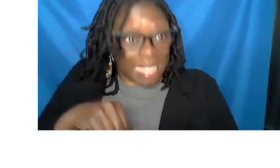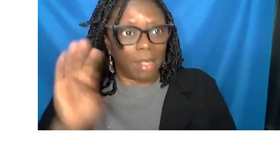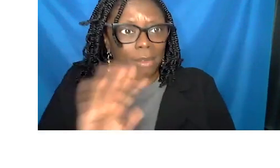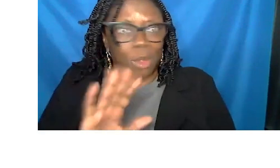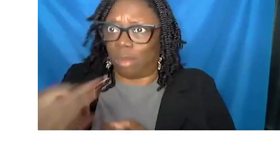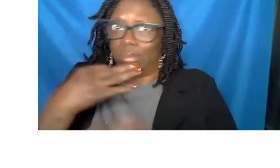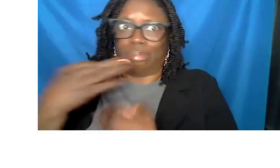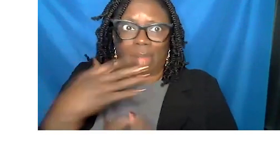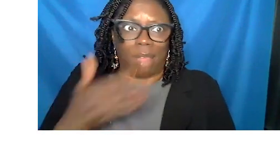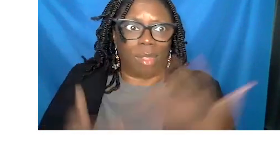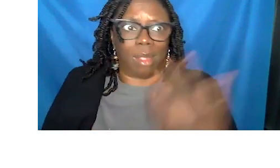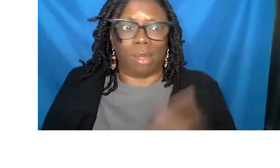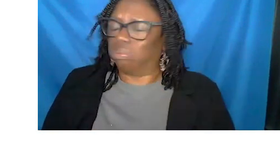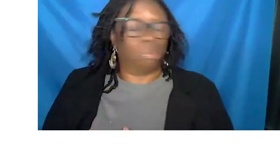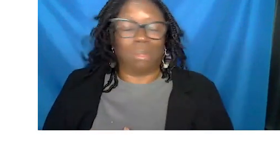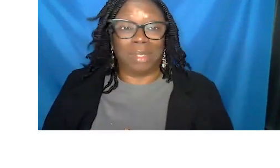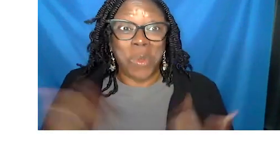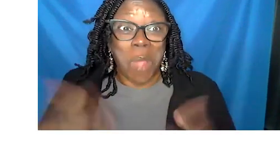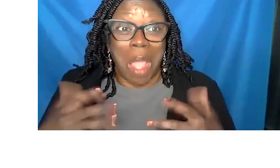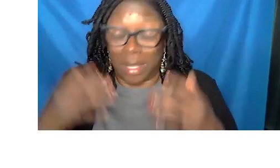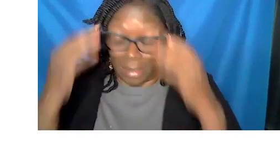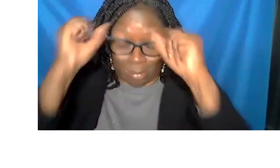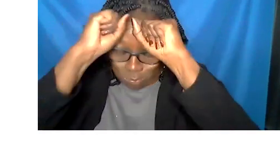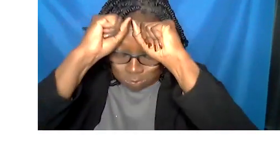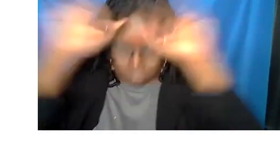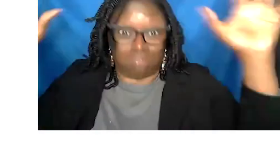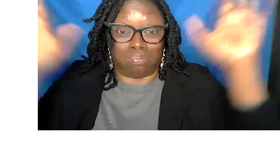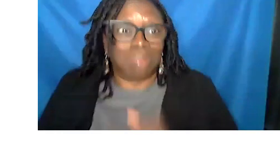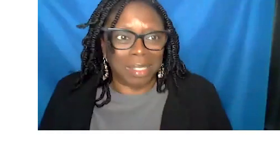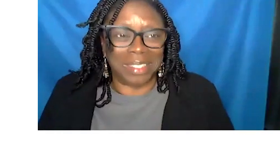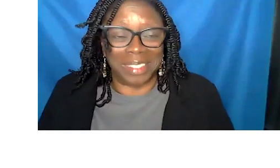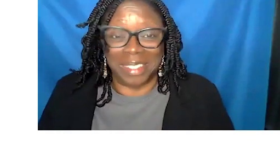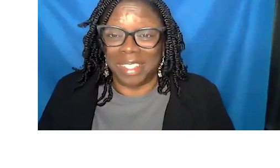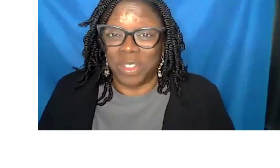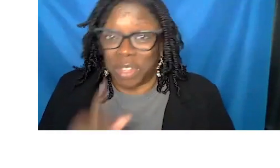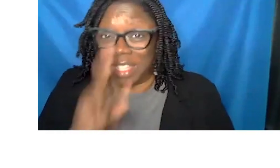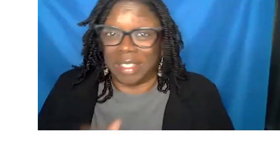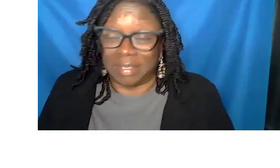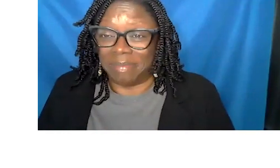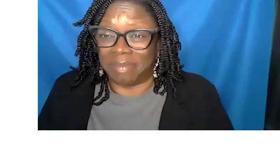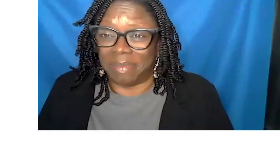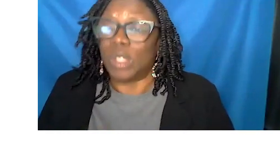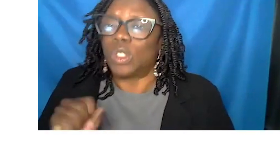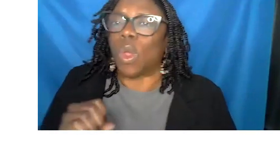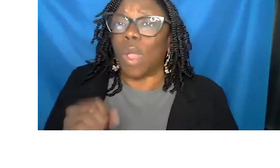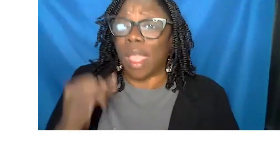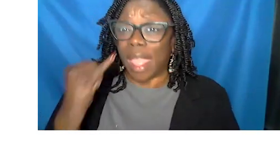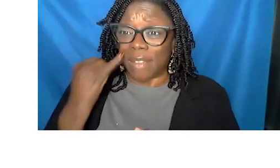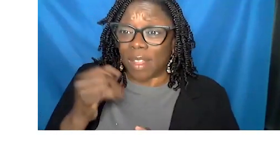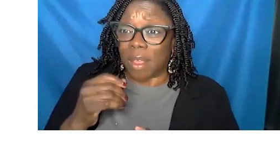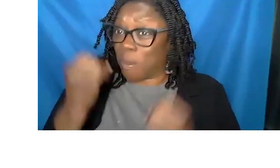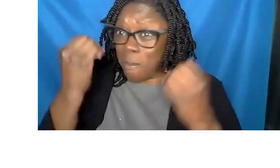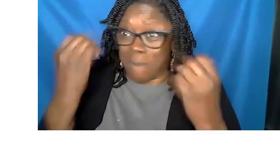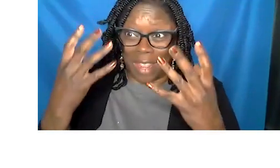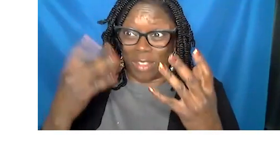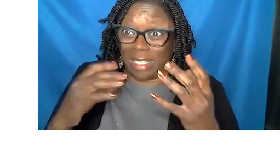It's scary, it's fascinating, and so for many of us in